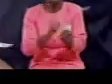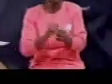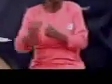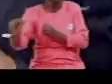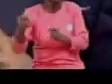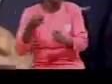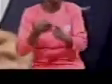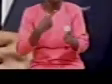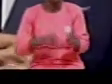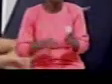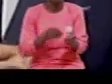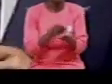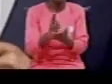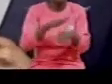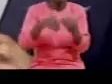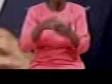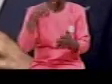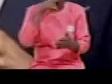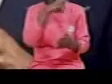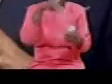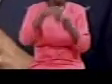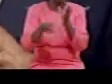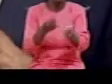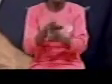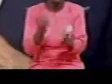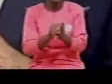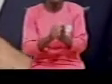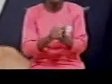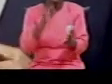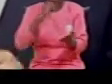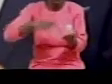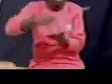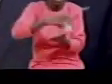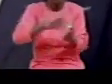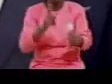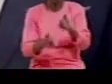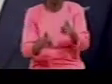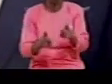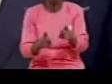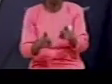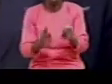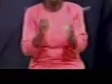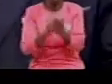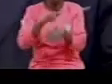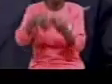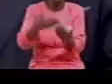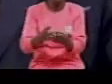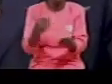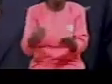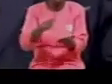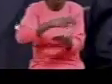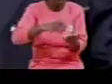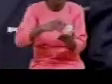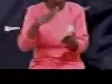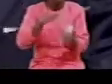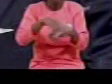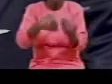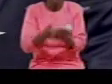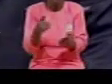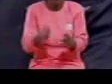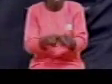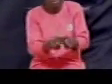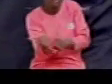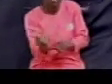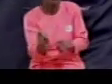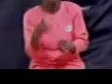in the world that distract, that confuse the babe in the Lord, that all the confusion, the distraction from the truth